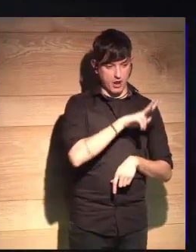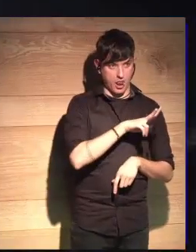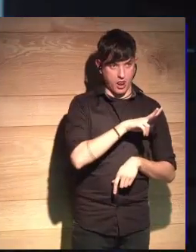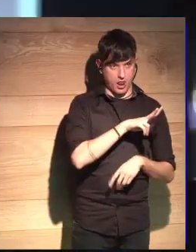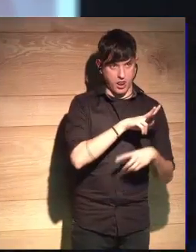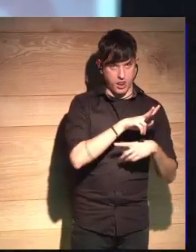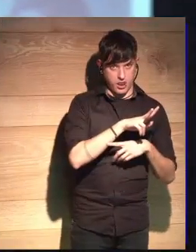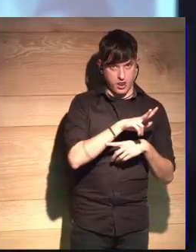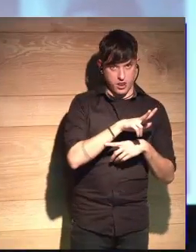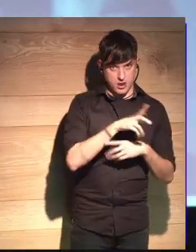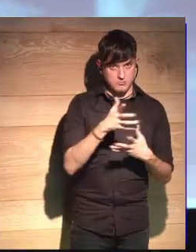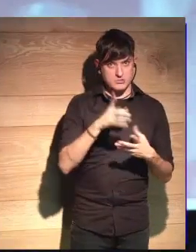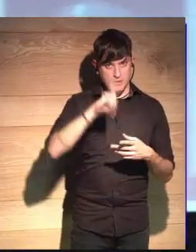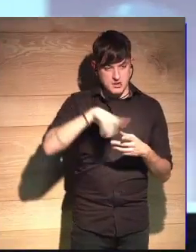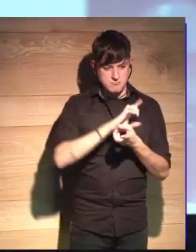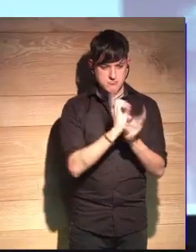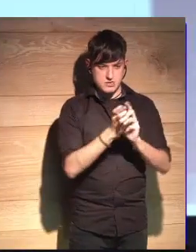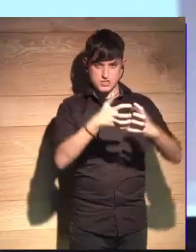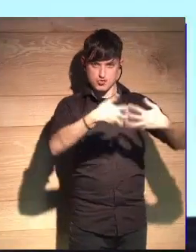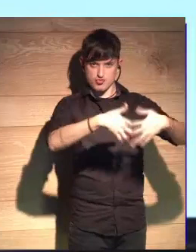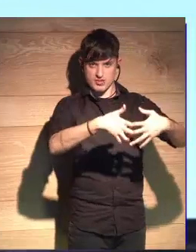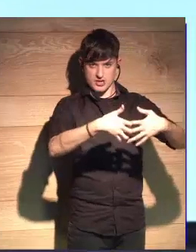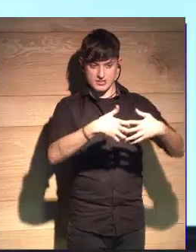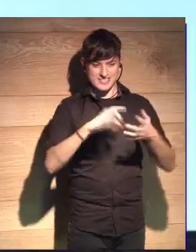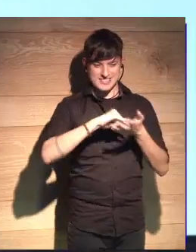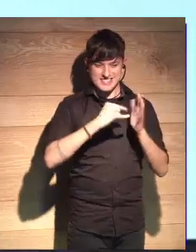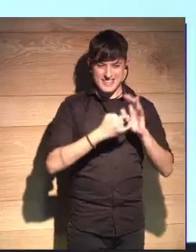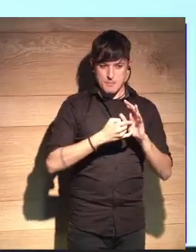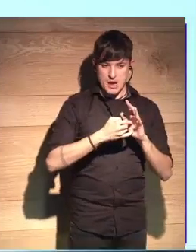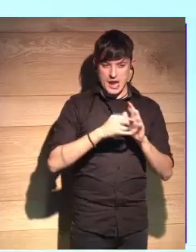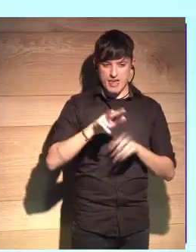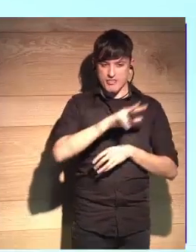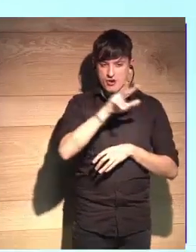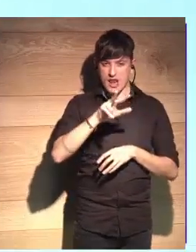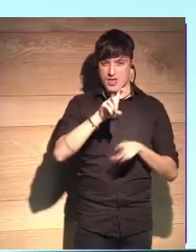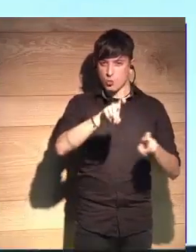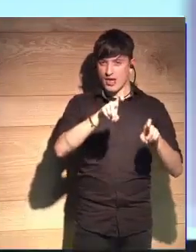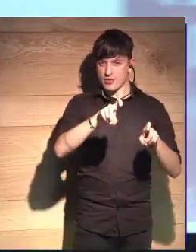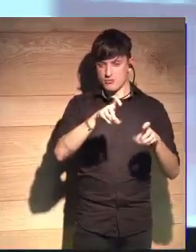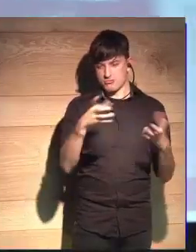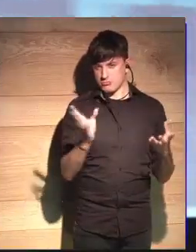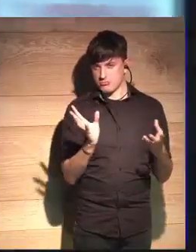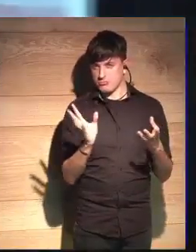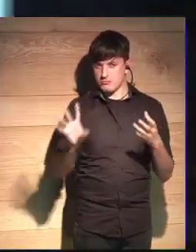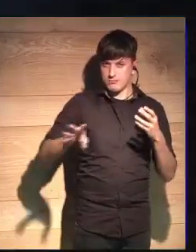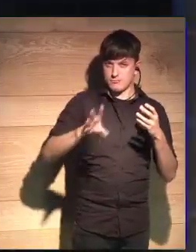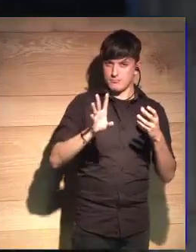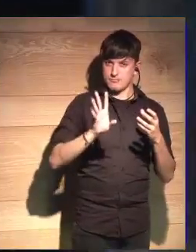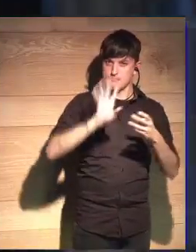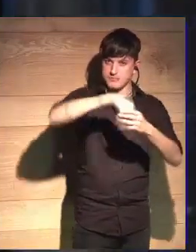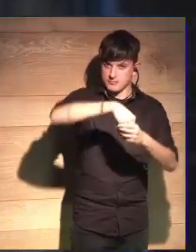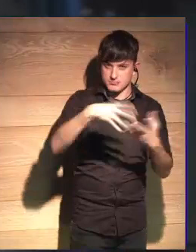a national system of education. That's selective change. Again, you all know from